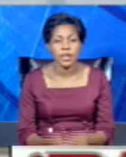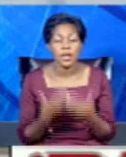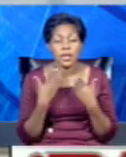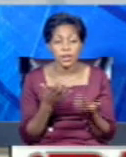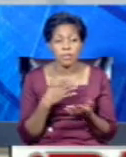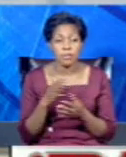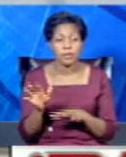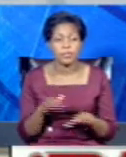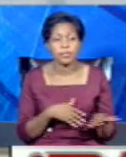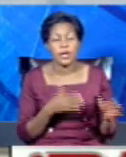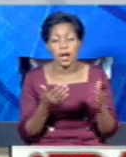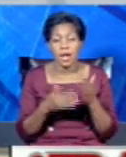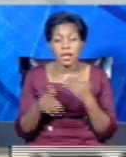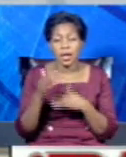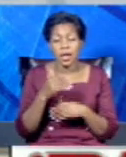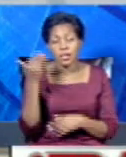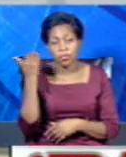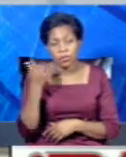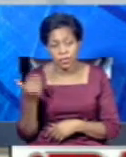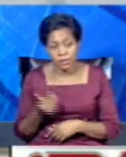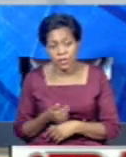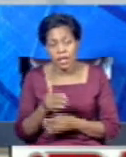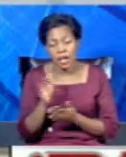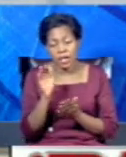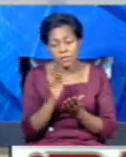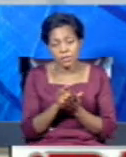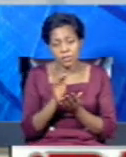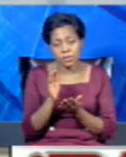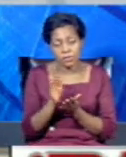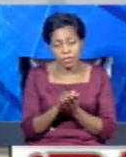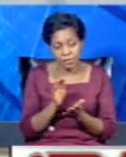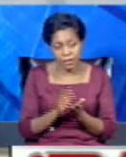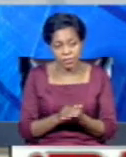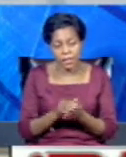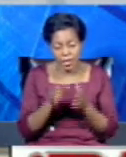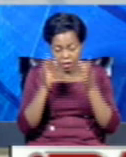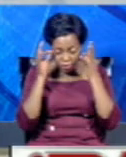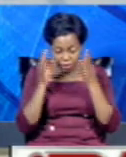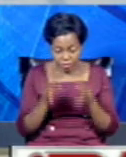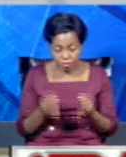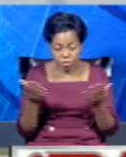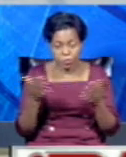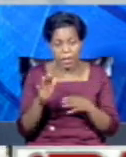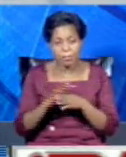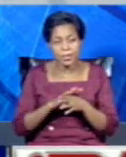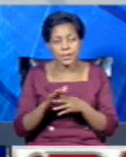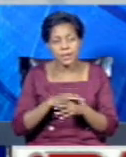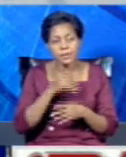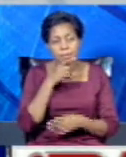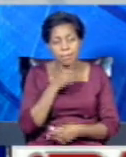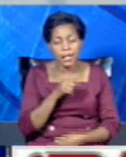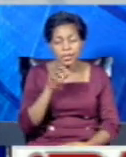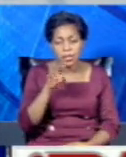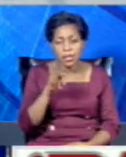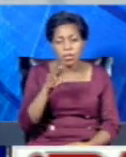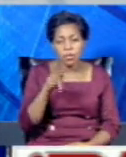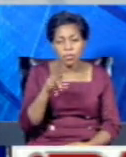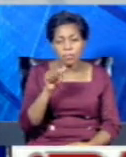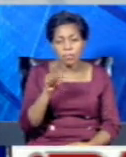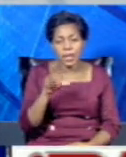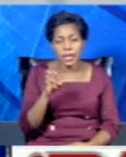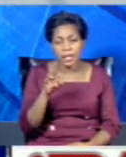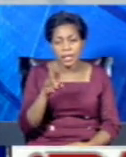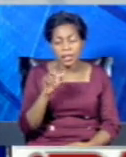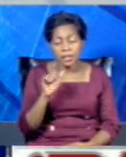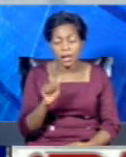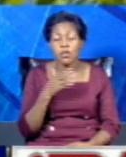Sudhir, now the Supreme Court has reserved its ruling on the notice in a case where businessman Sudhir Ruparelia seeks to recover